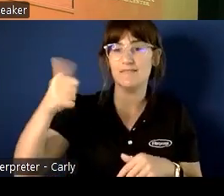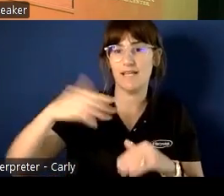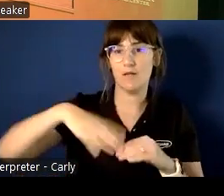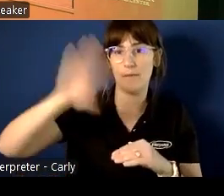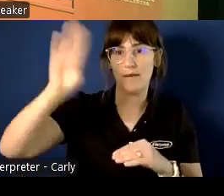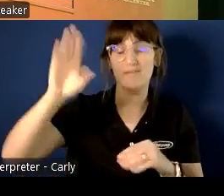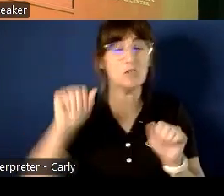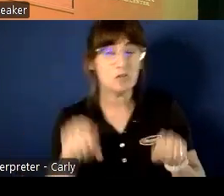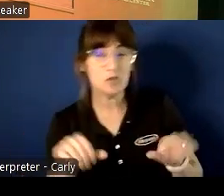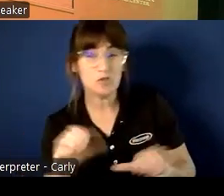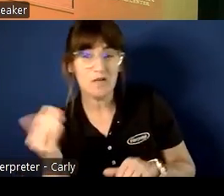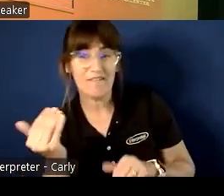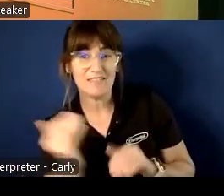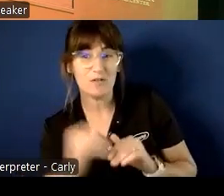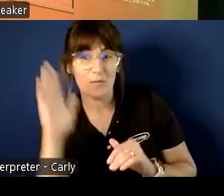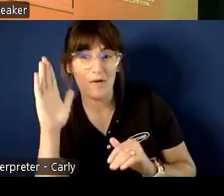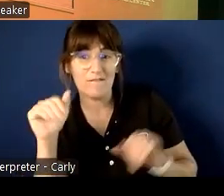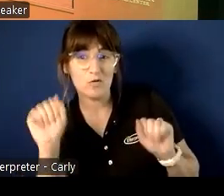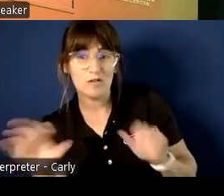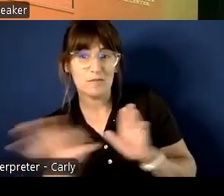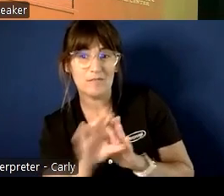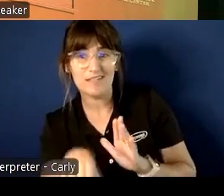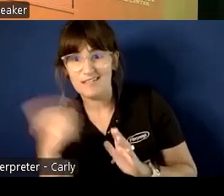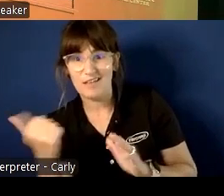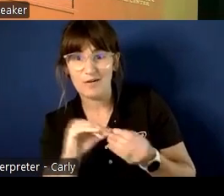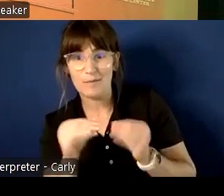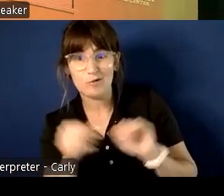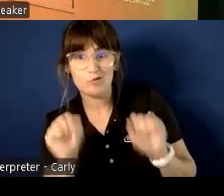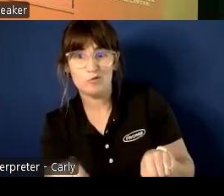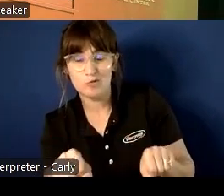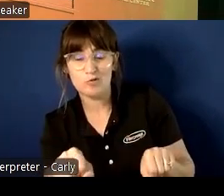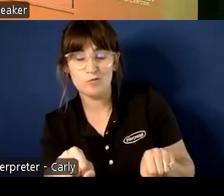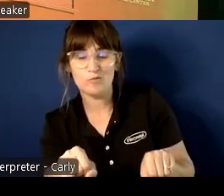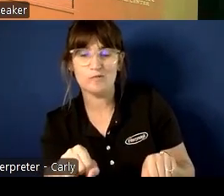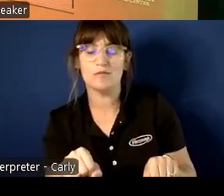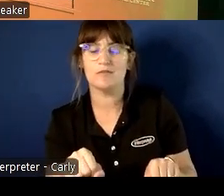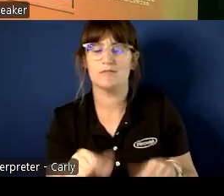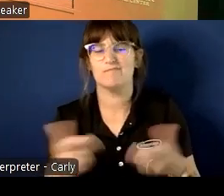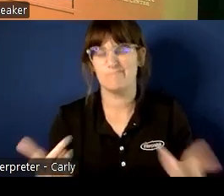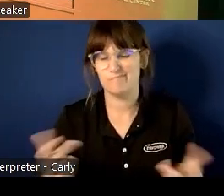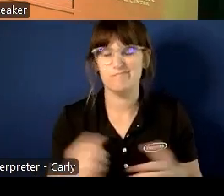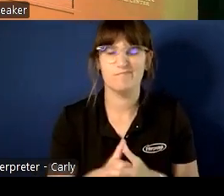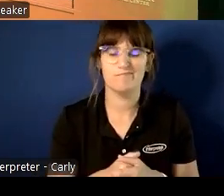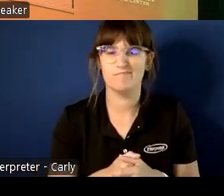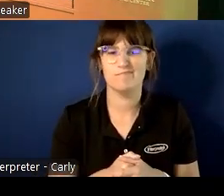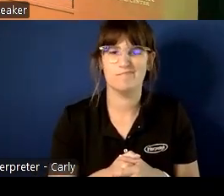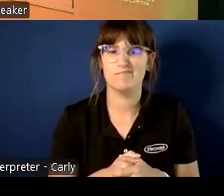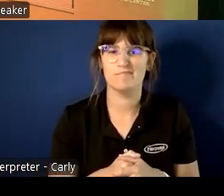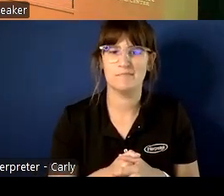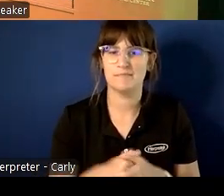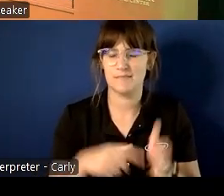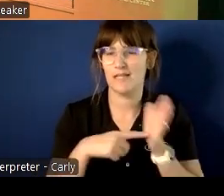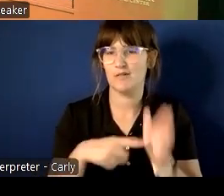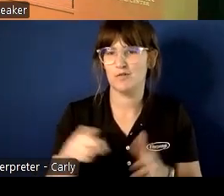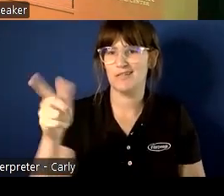or above. I could have picked the different starting amounts, starting points. But again, it's as I'll show you later